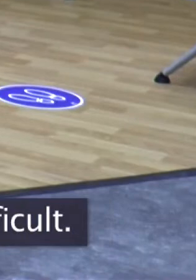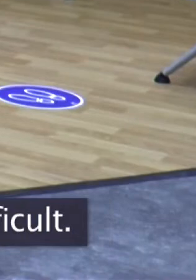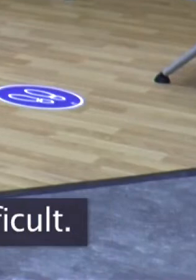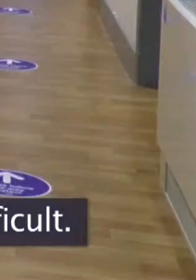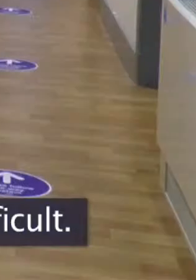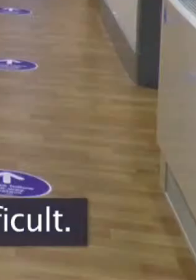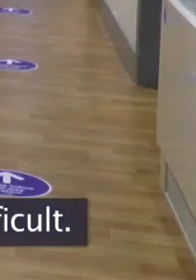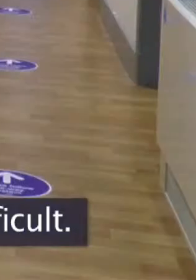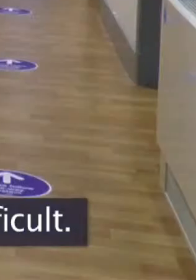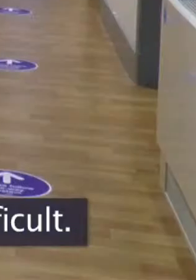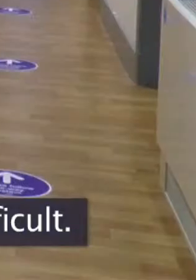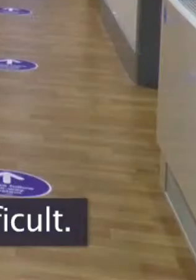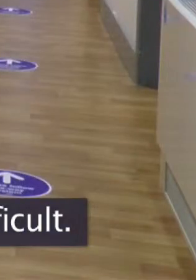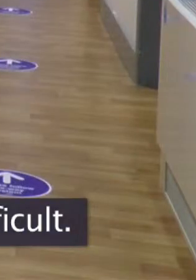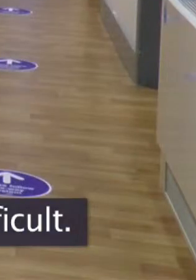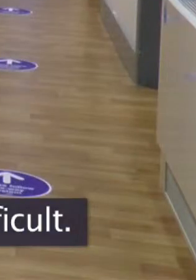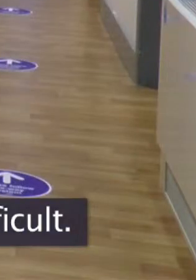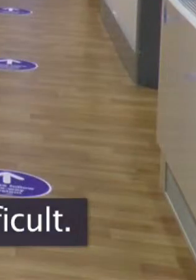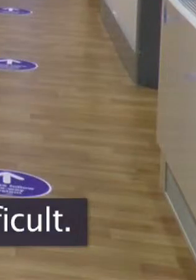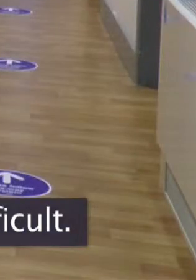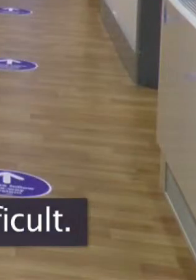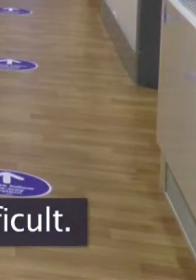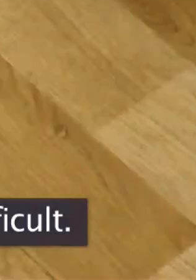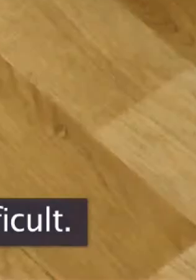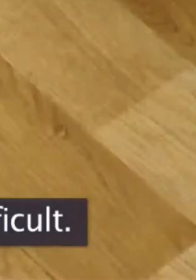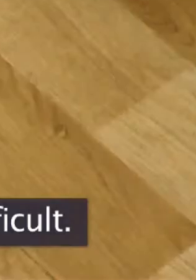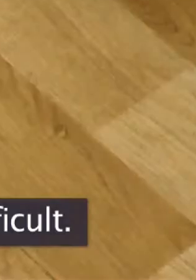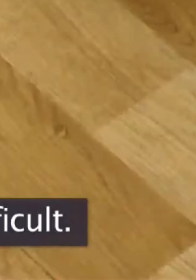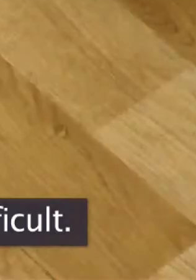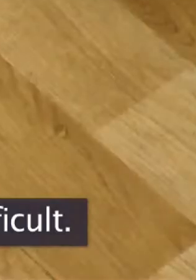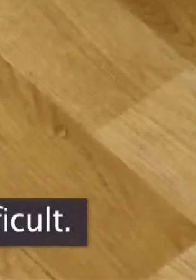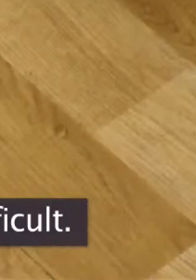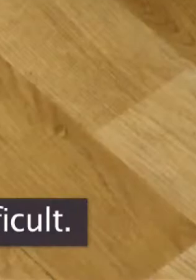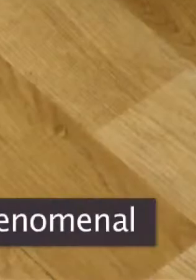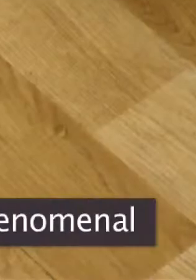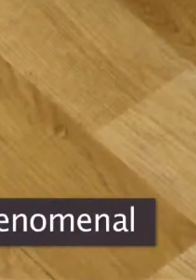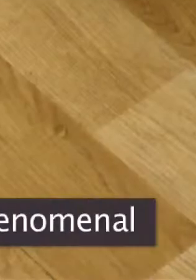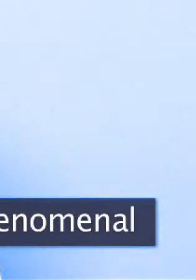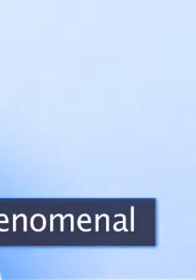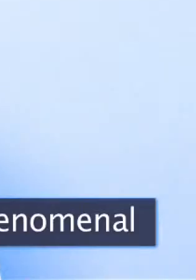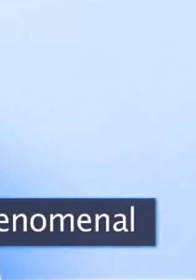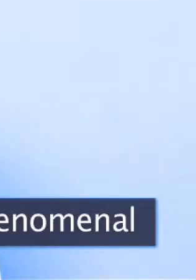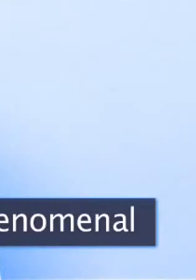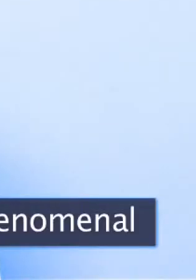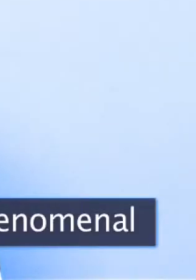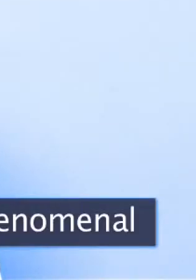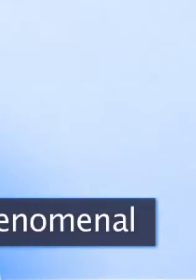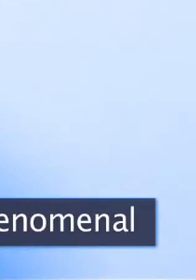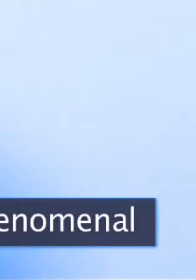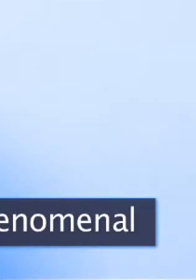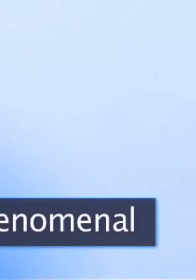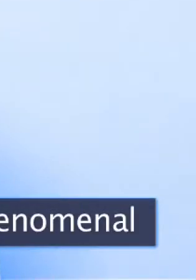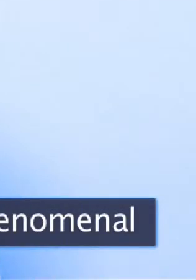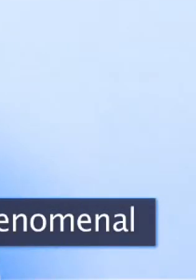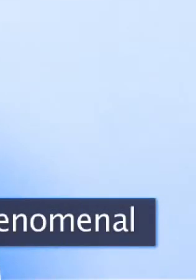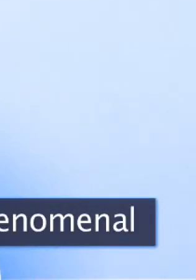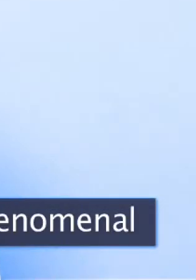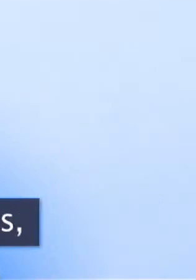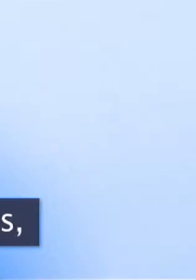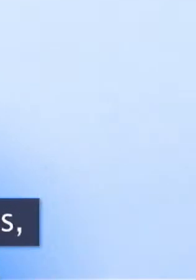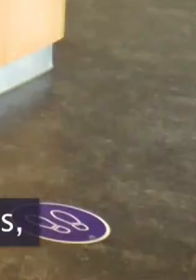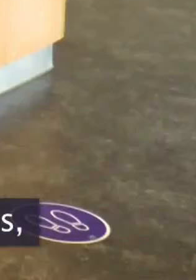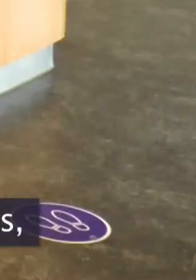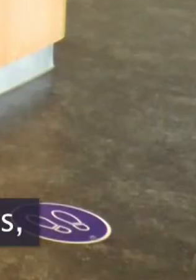from my staff's perspective, it's been incredibly difficult. They have worked phenomenally hard, they've worked